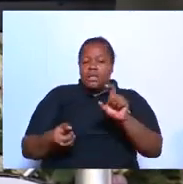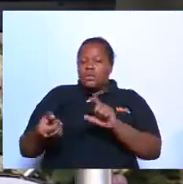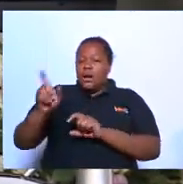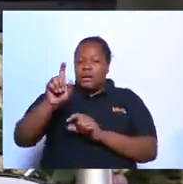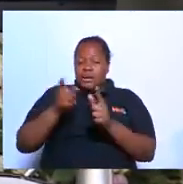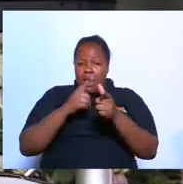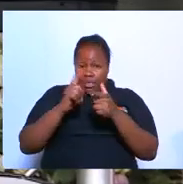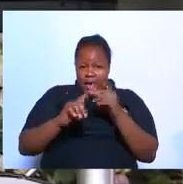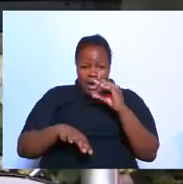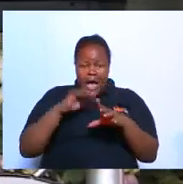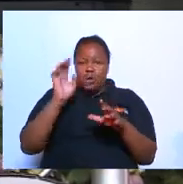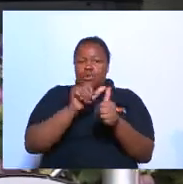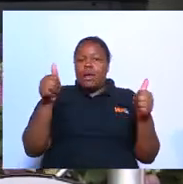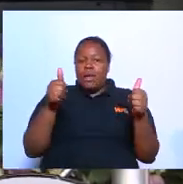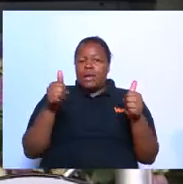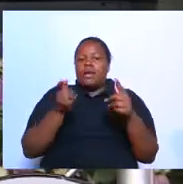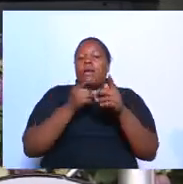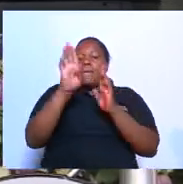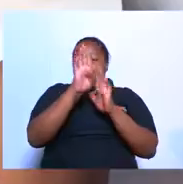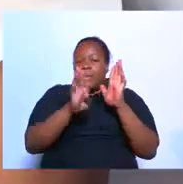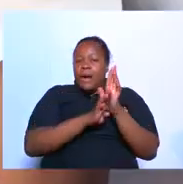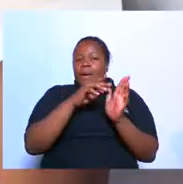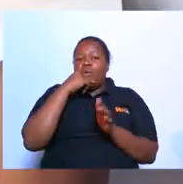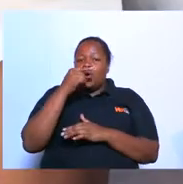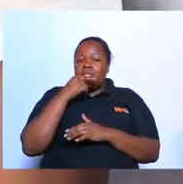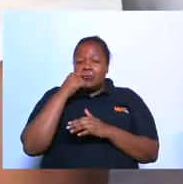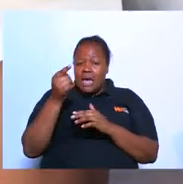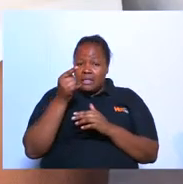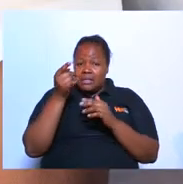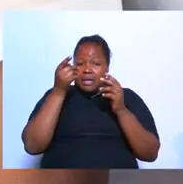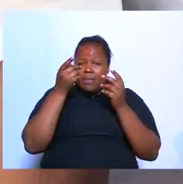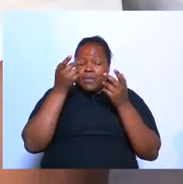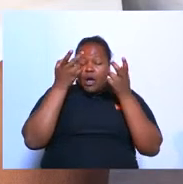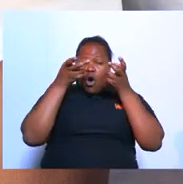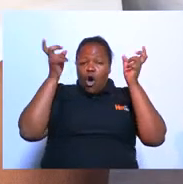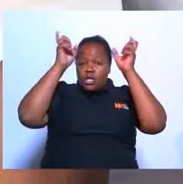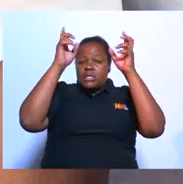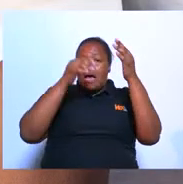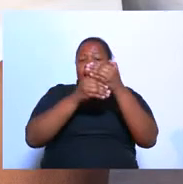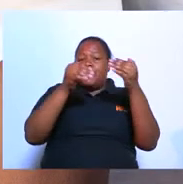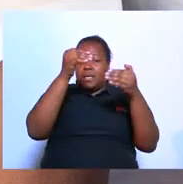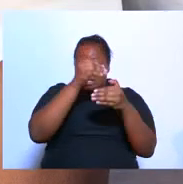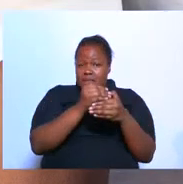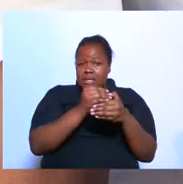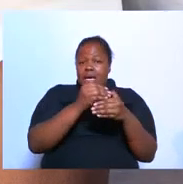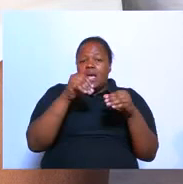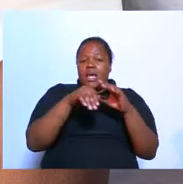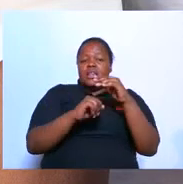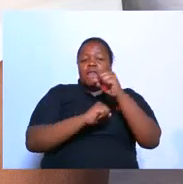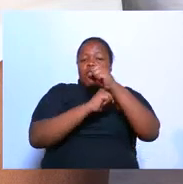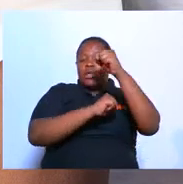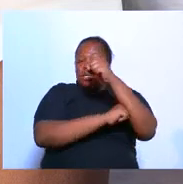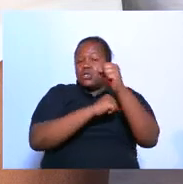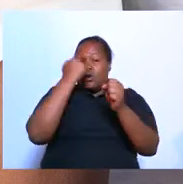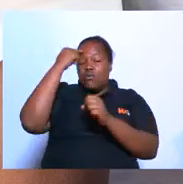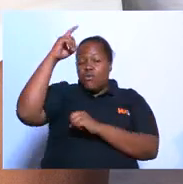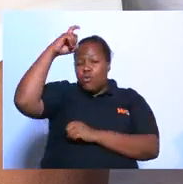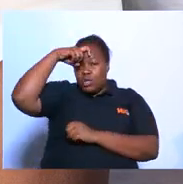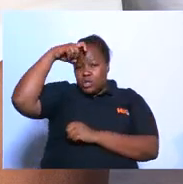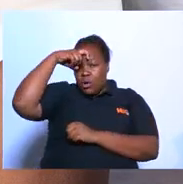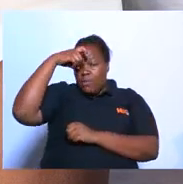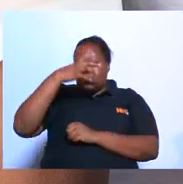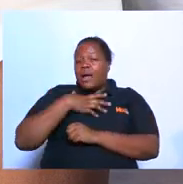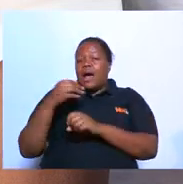very good the Bible said homes are built on the foundation of wisdom and what